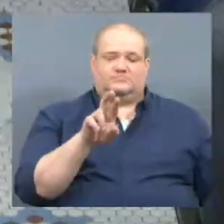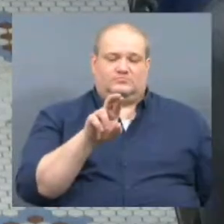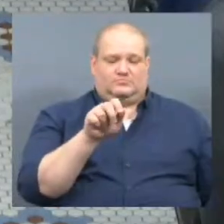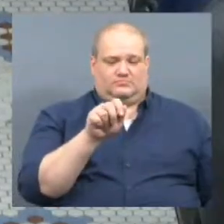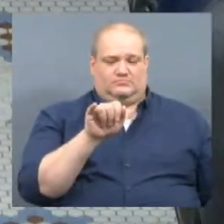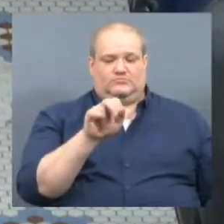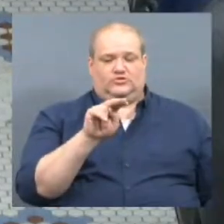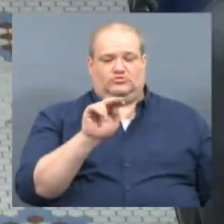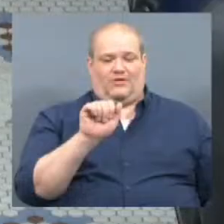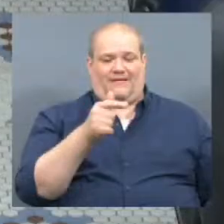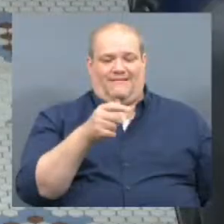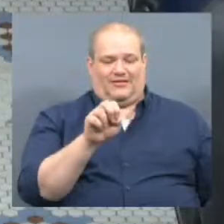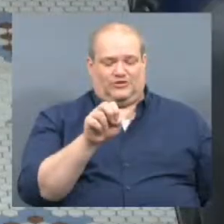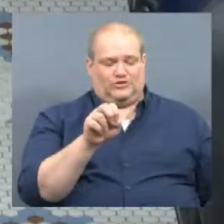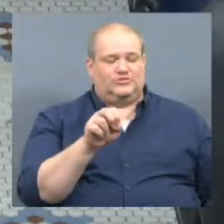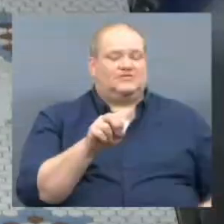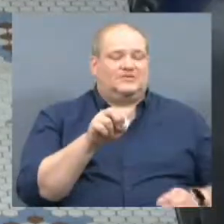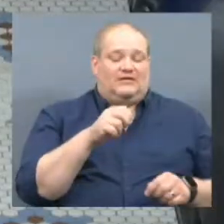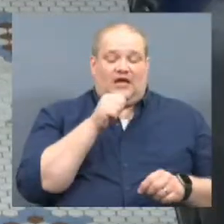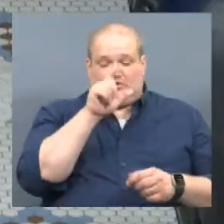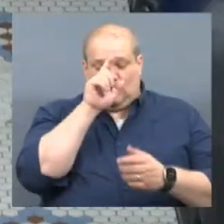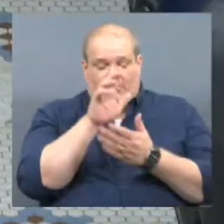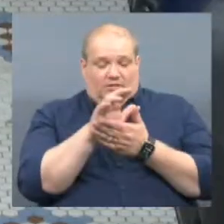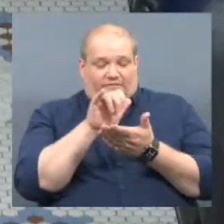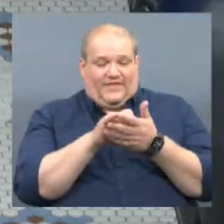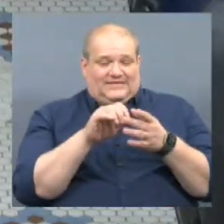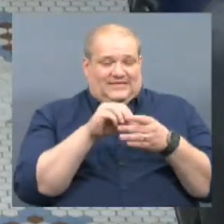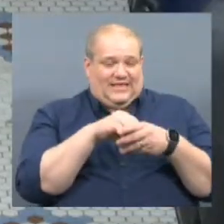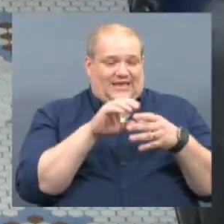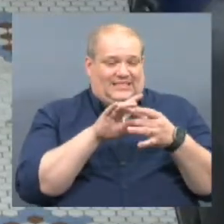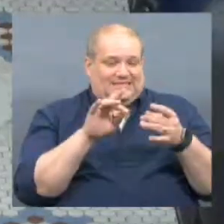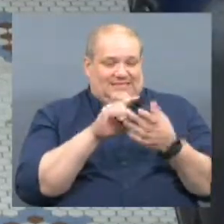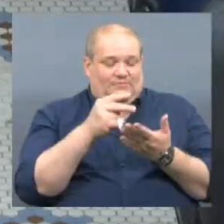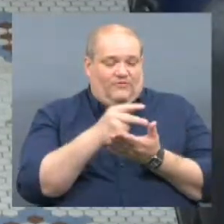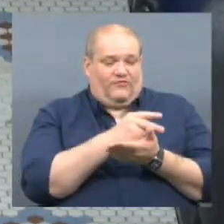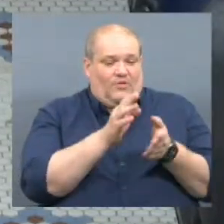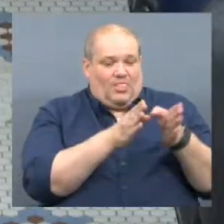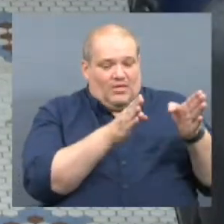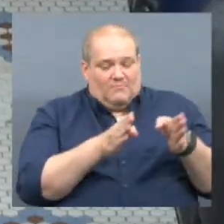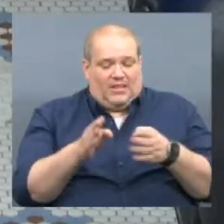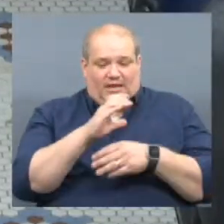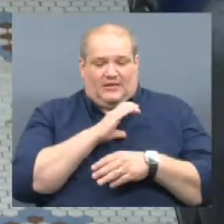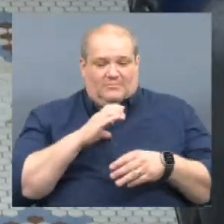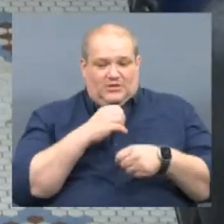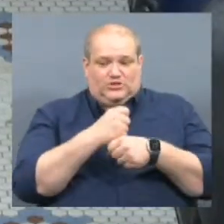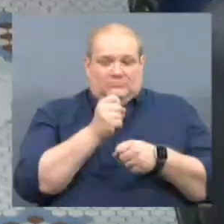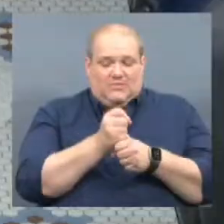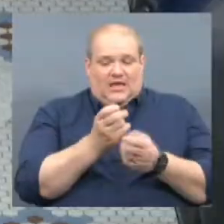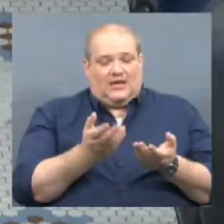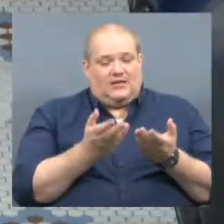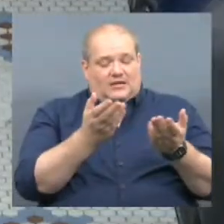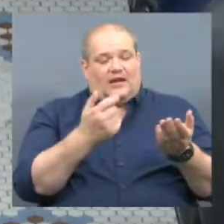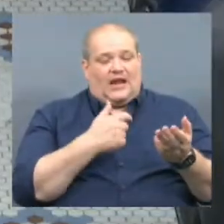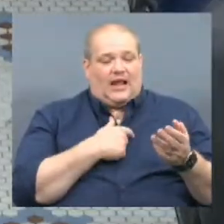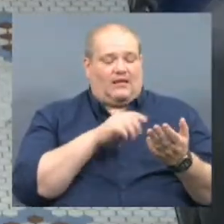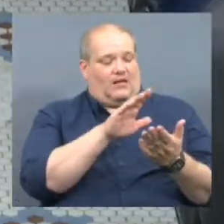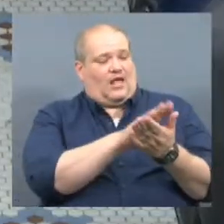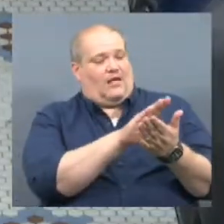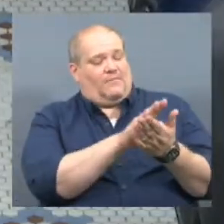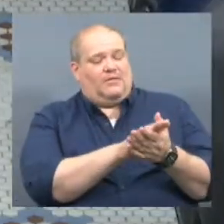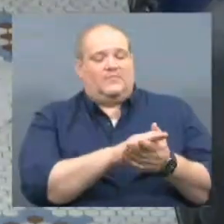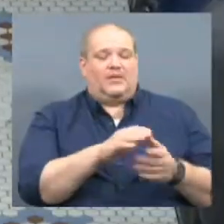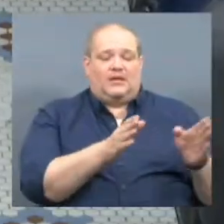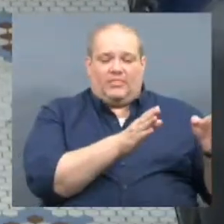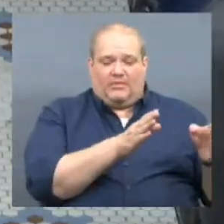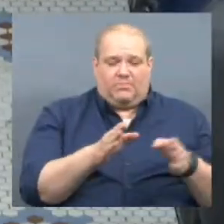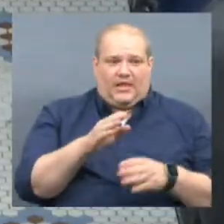not in the, I don't believe is in the statements and the review that the Planning Commission made, but I will say, and I want to compliment the planning